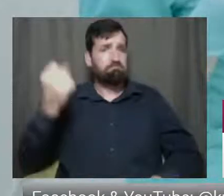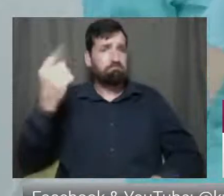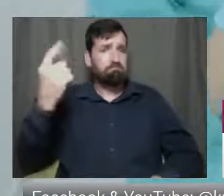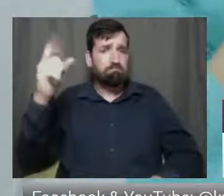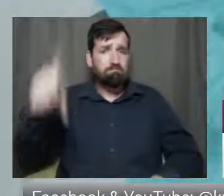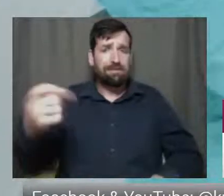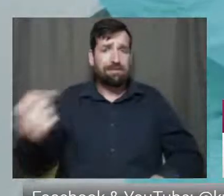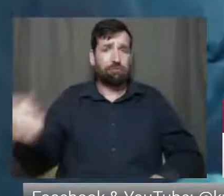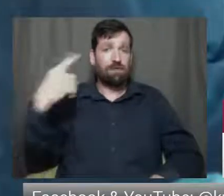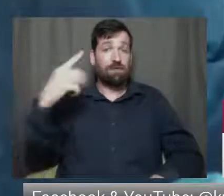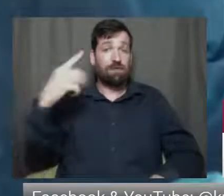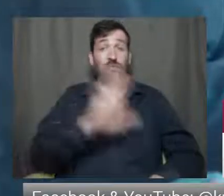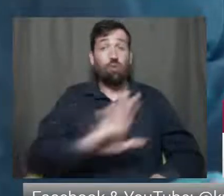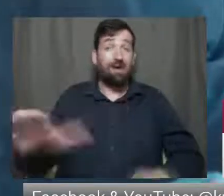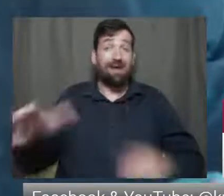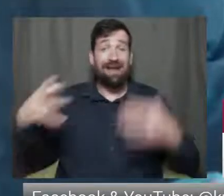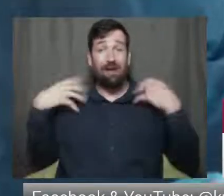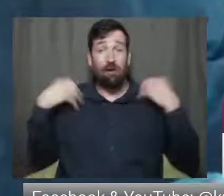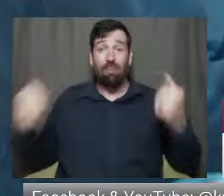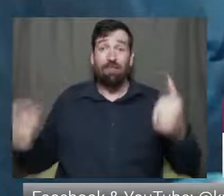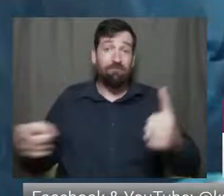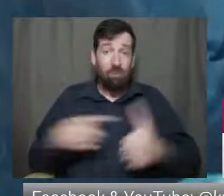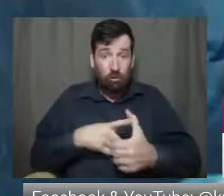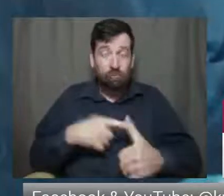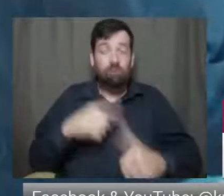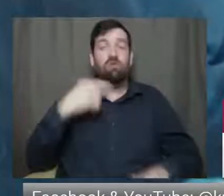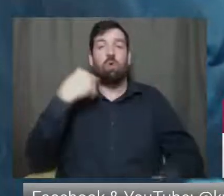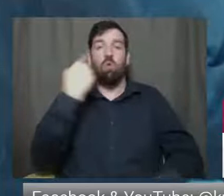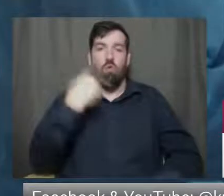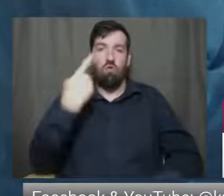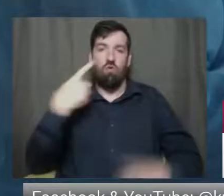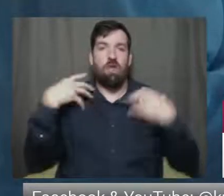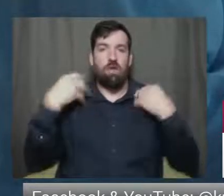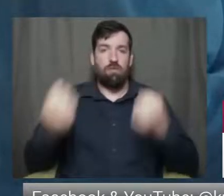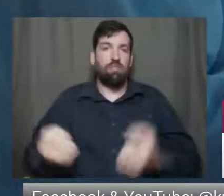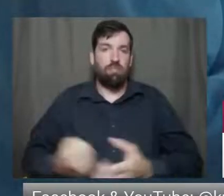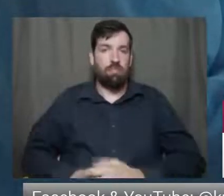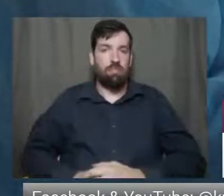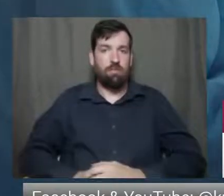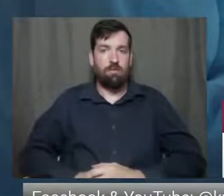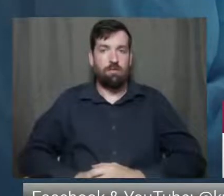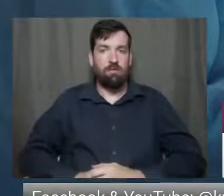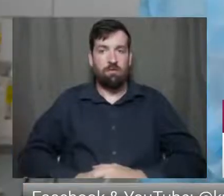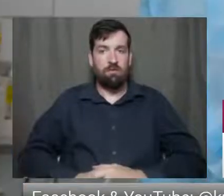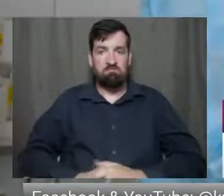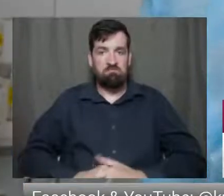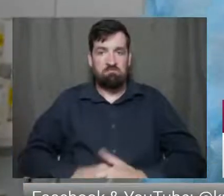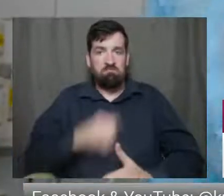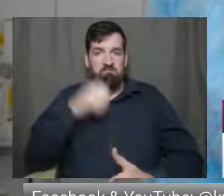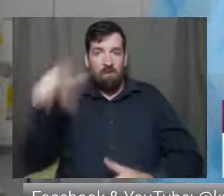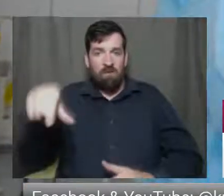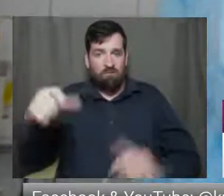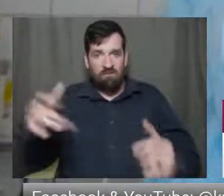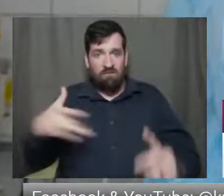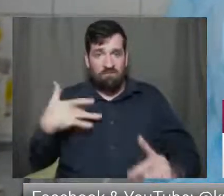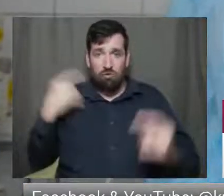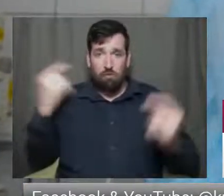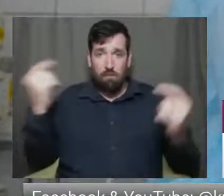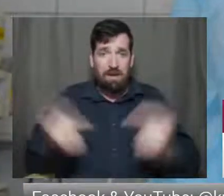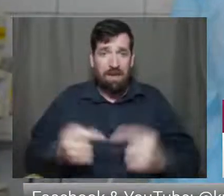your health starts with your oral health. So you don't have to feel pain, or you don't have to have